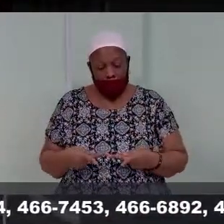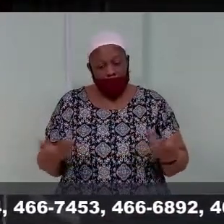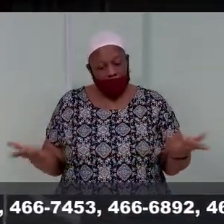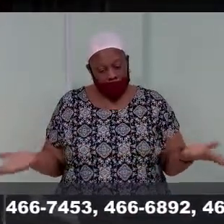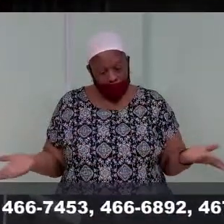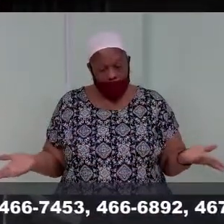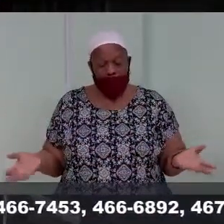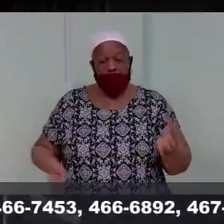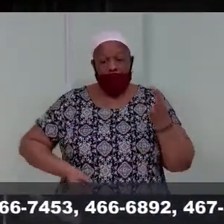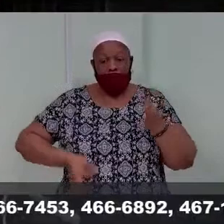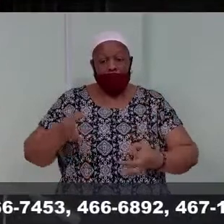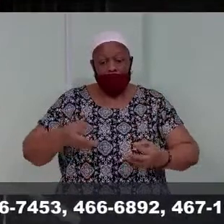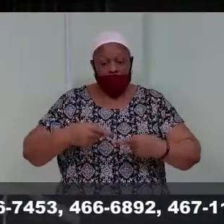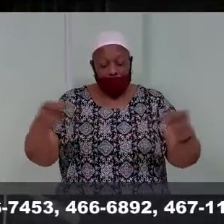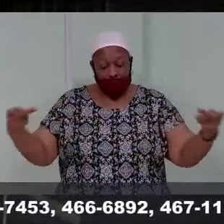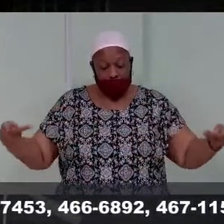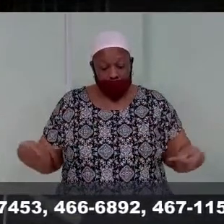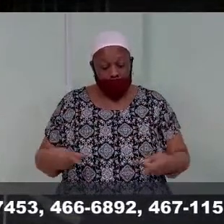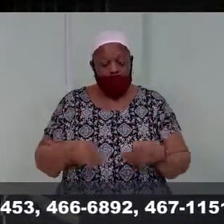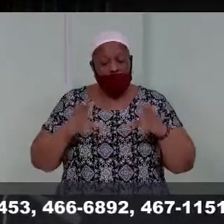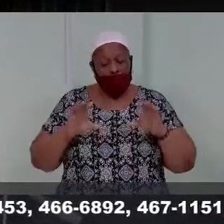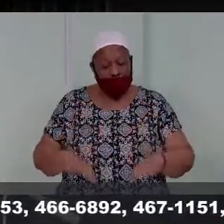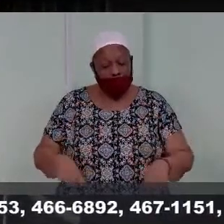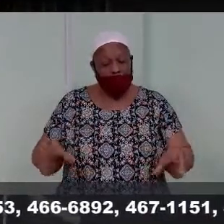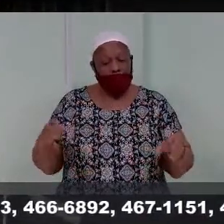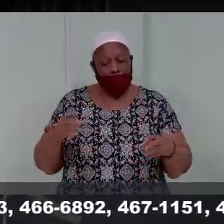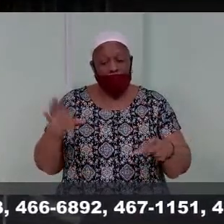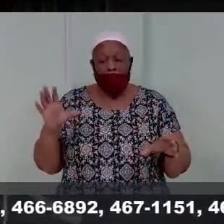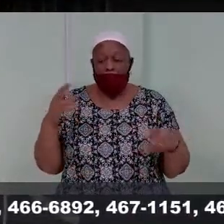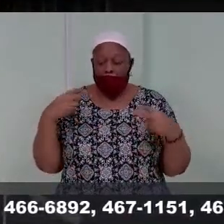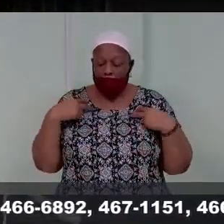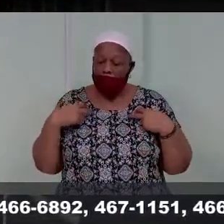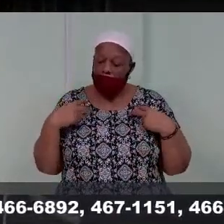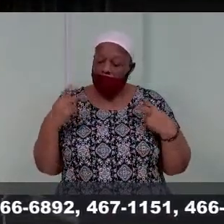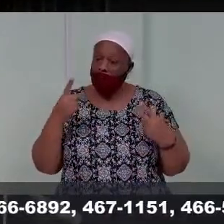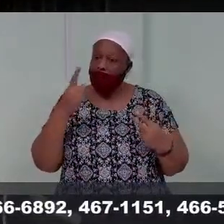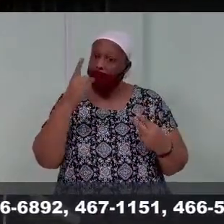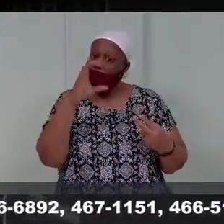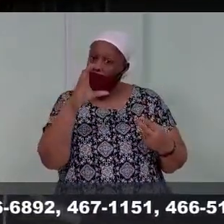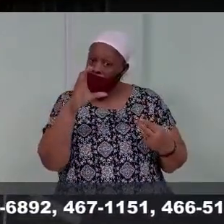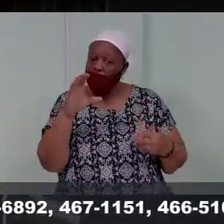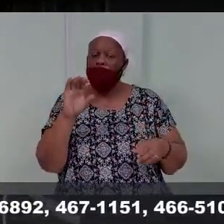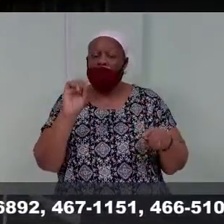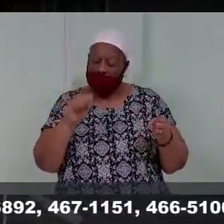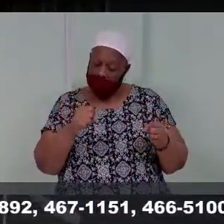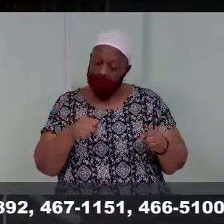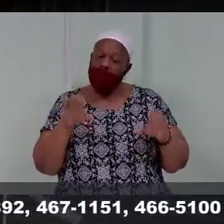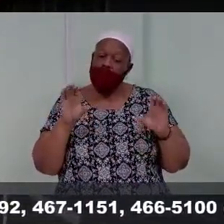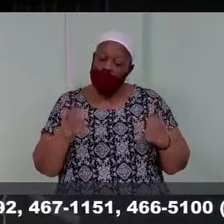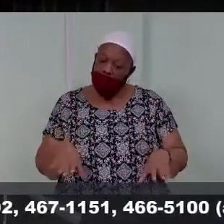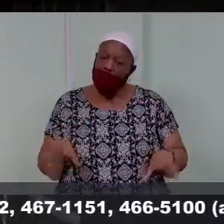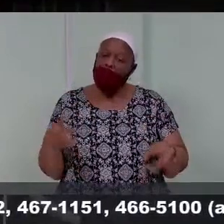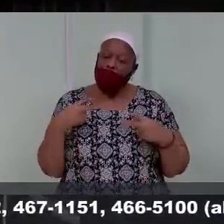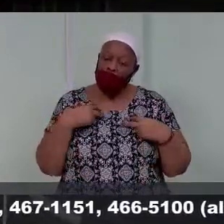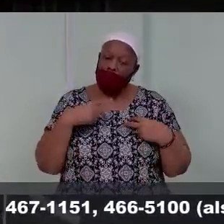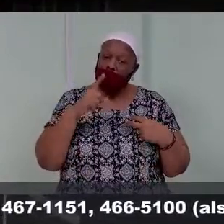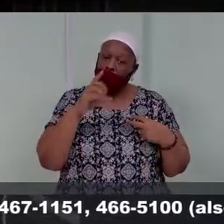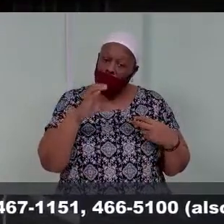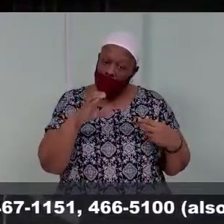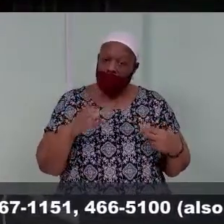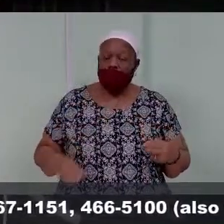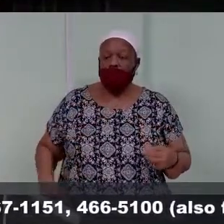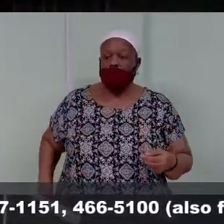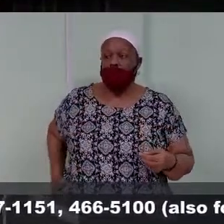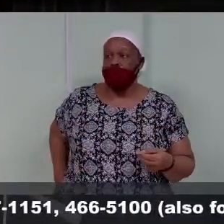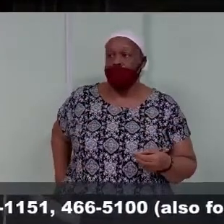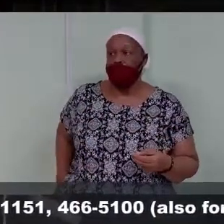would be held. And once we've determined that the venue is a particular size, we would recommend the number of